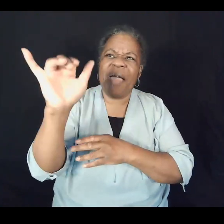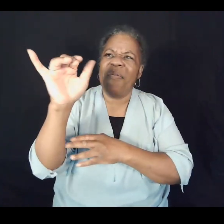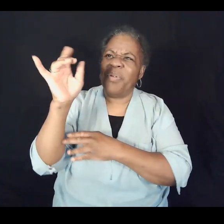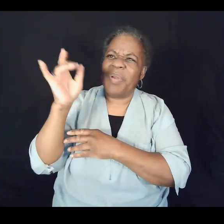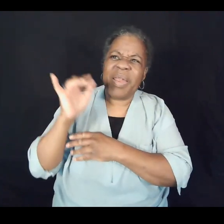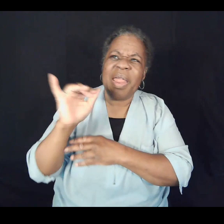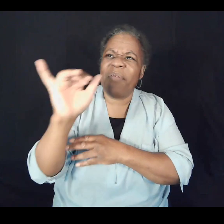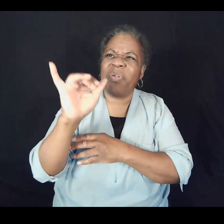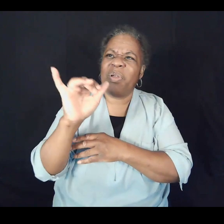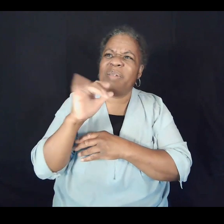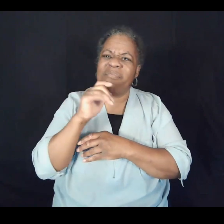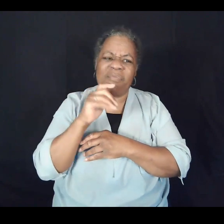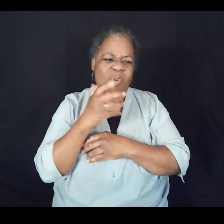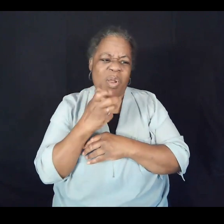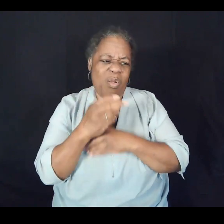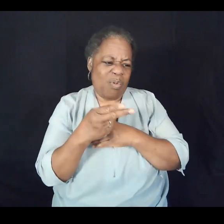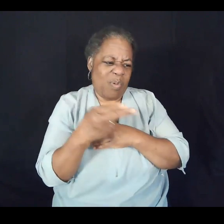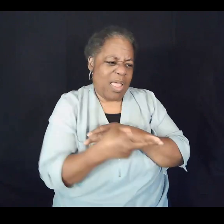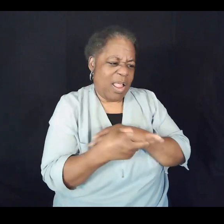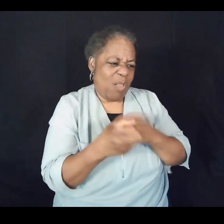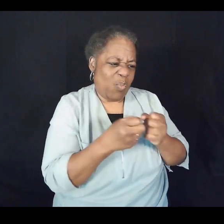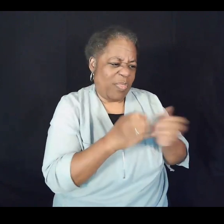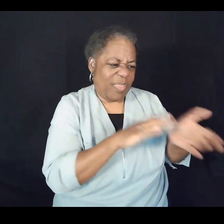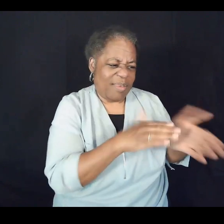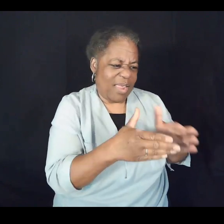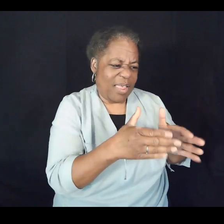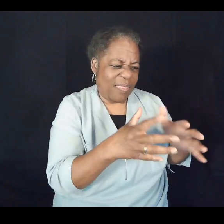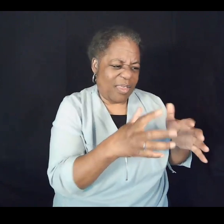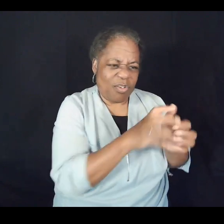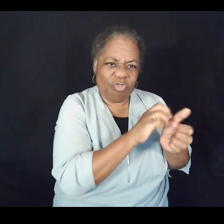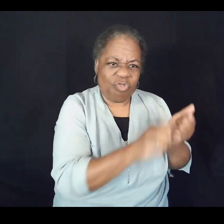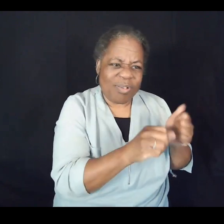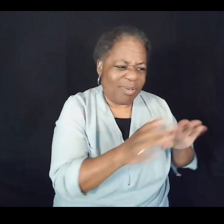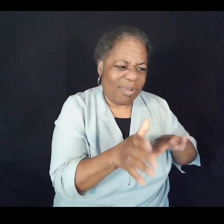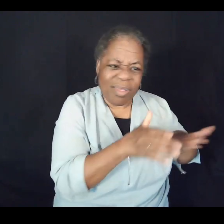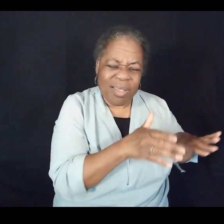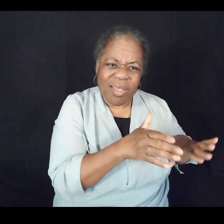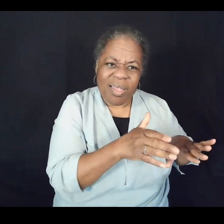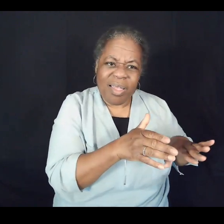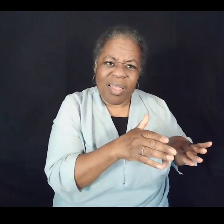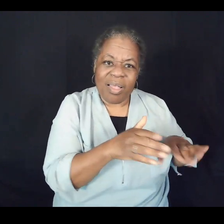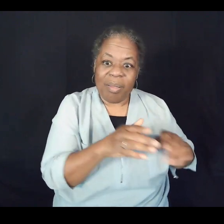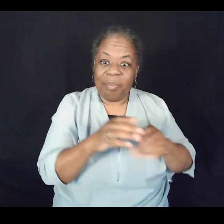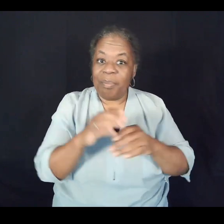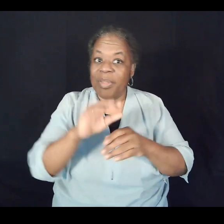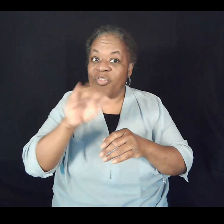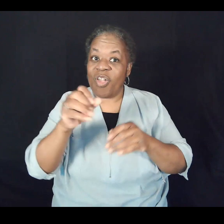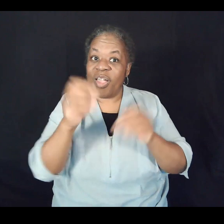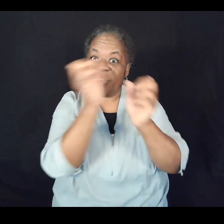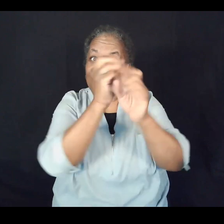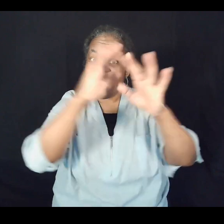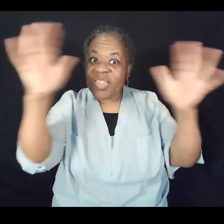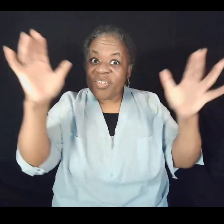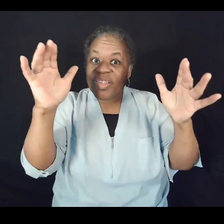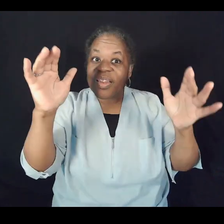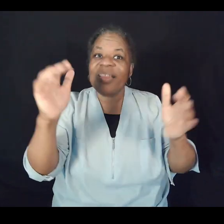and destruction. Well, John's vision here is certainly helpful and powerful. But he writes this not because he's saying